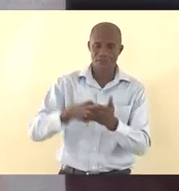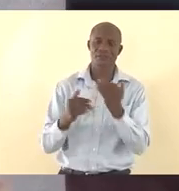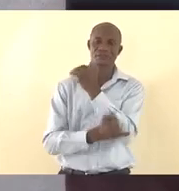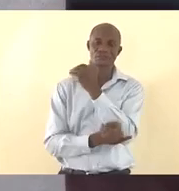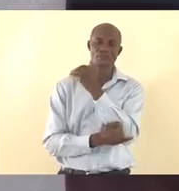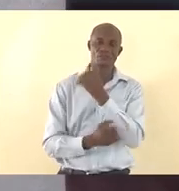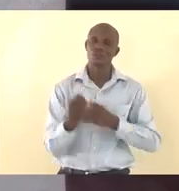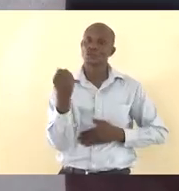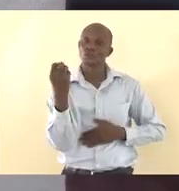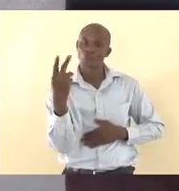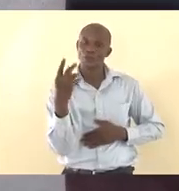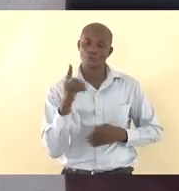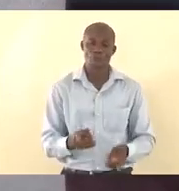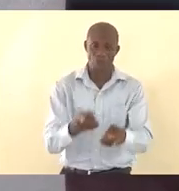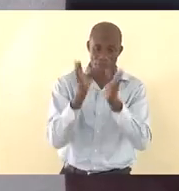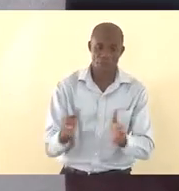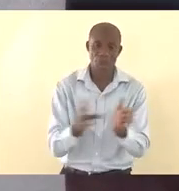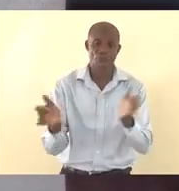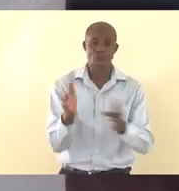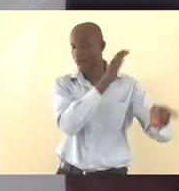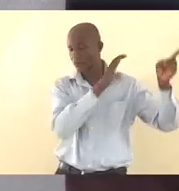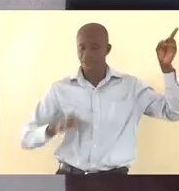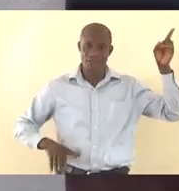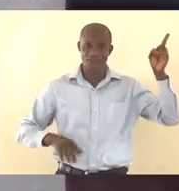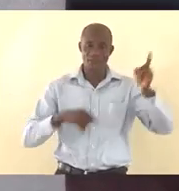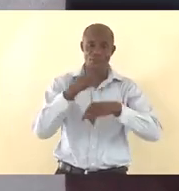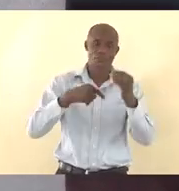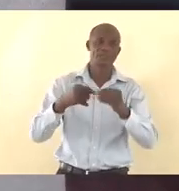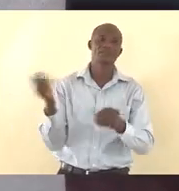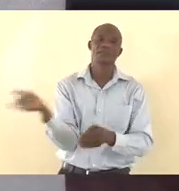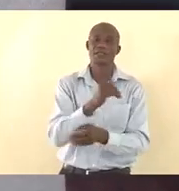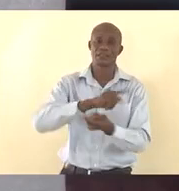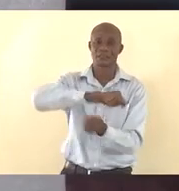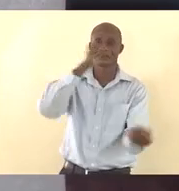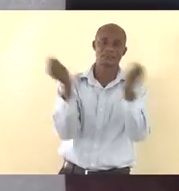12 disciples of Jesus Christ went around and they transformed the ancient world.